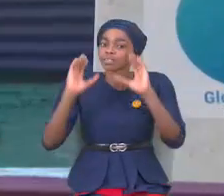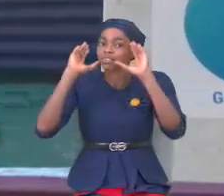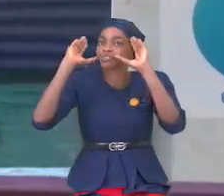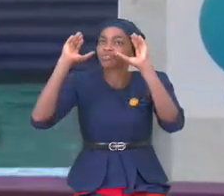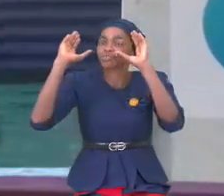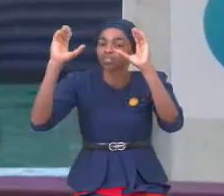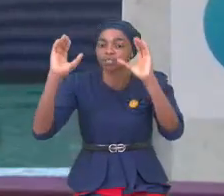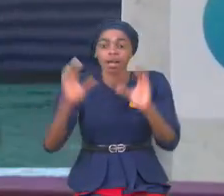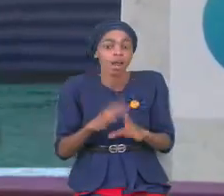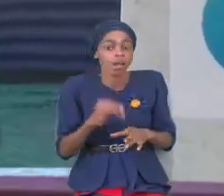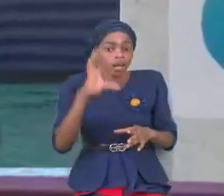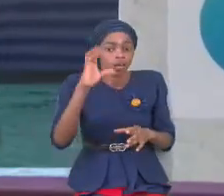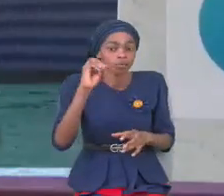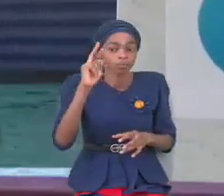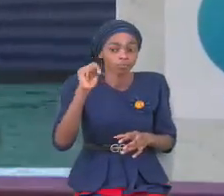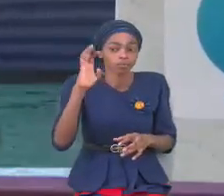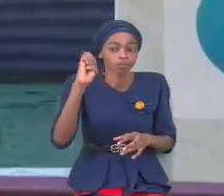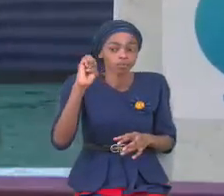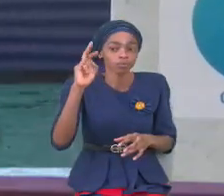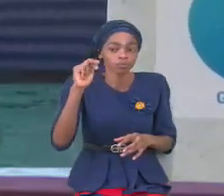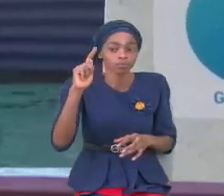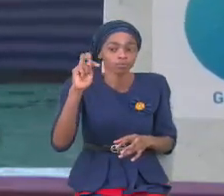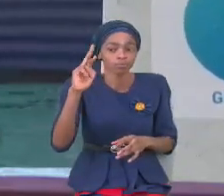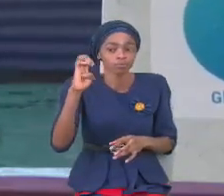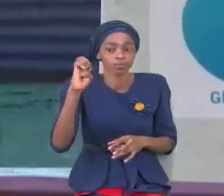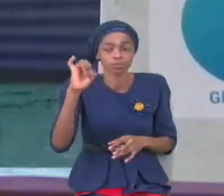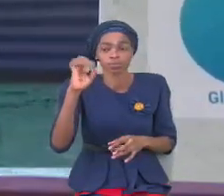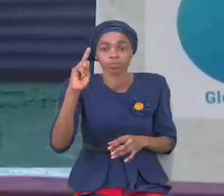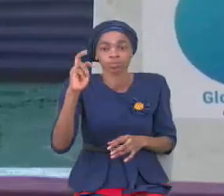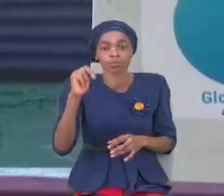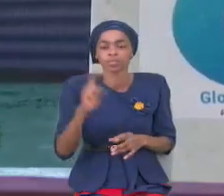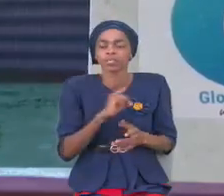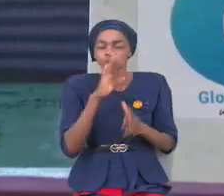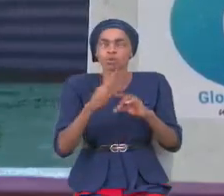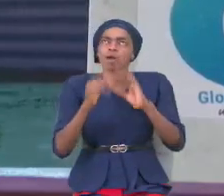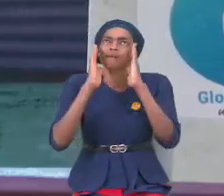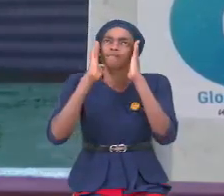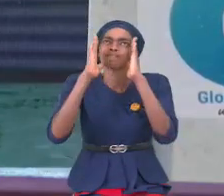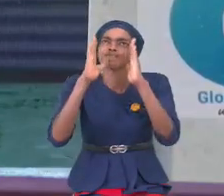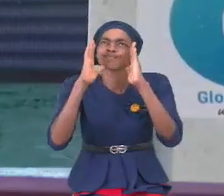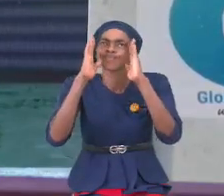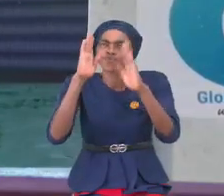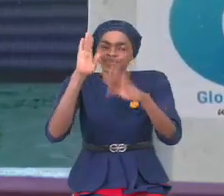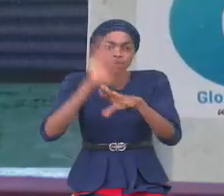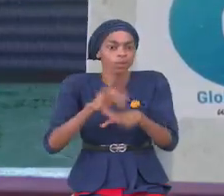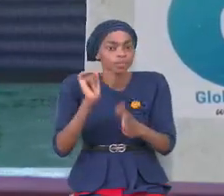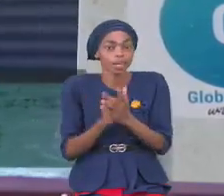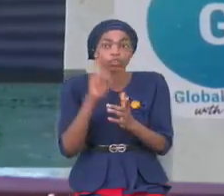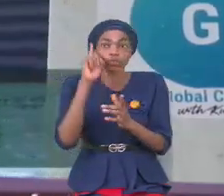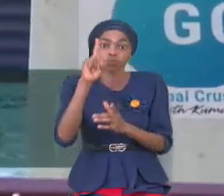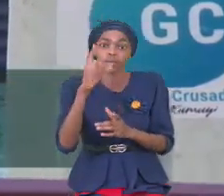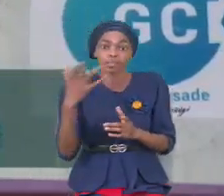on that one thing the Lord has called you to. Acceptable sacrifice of